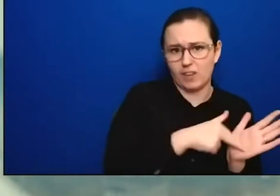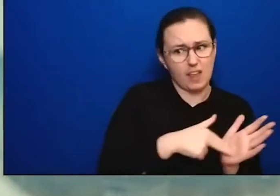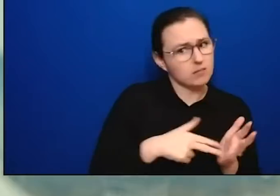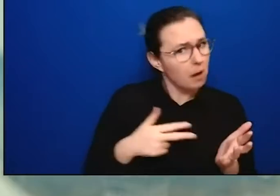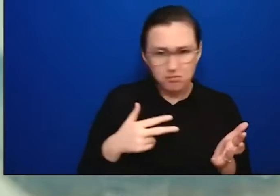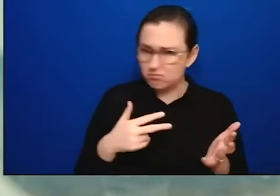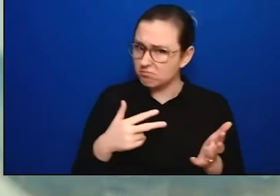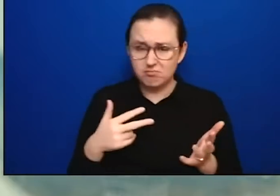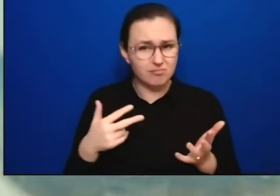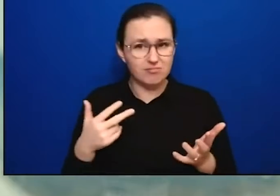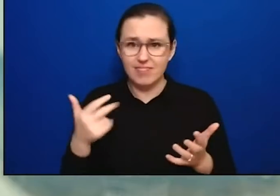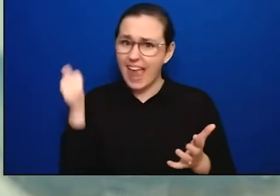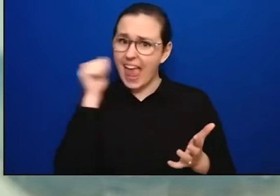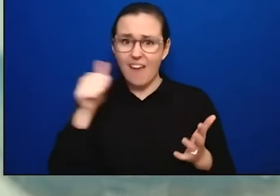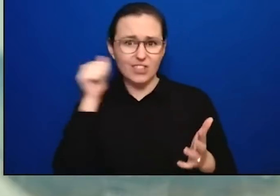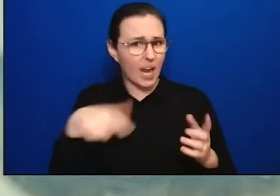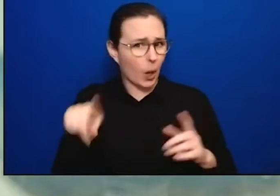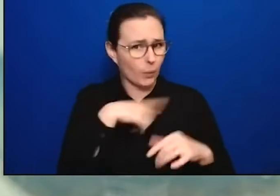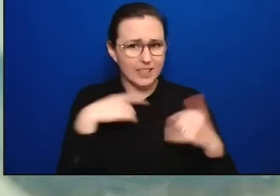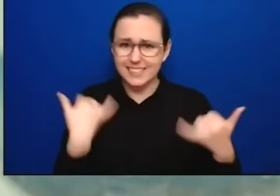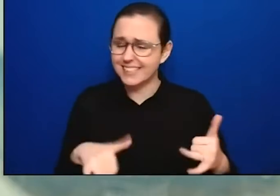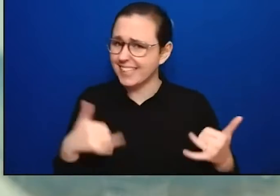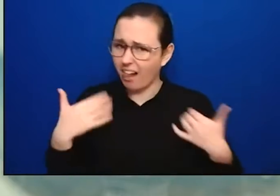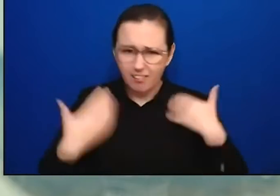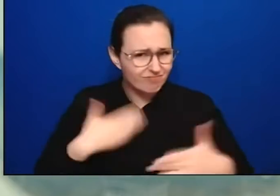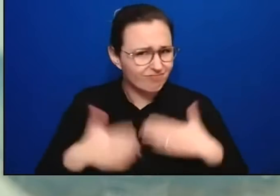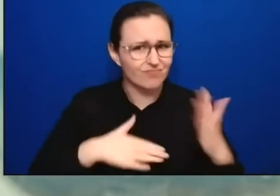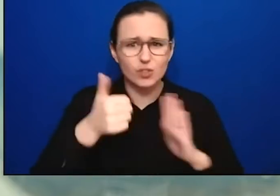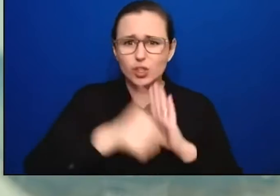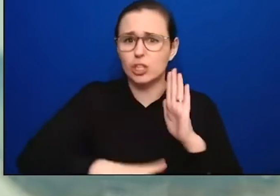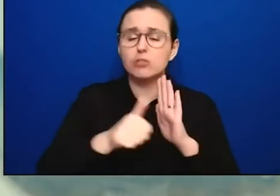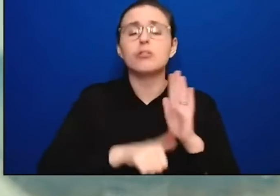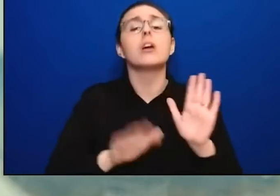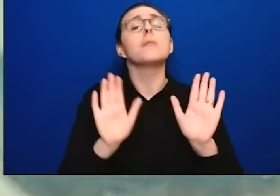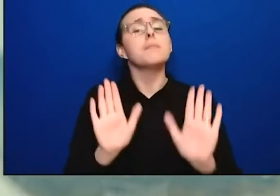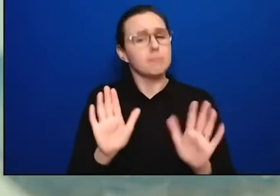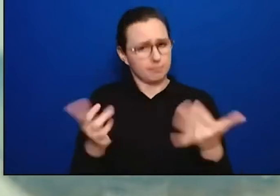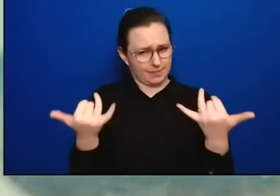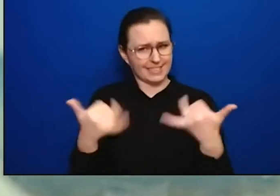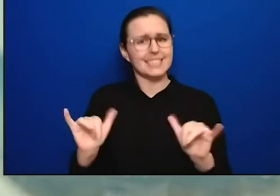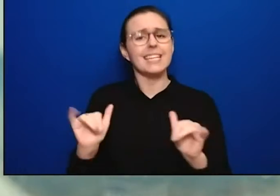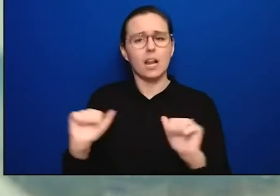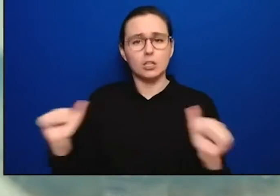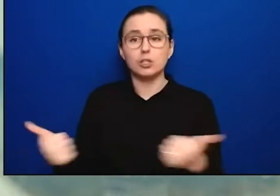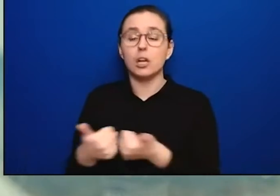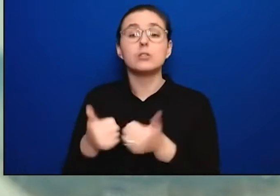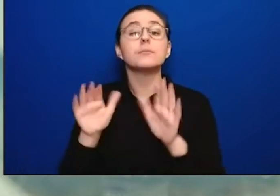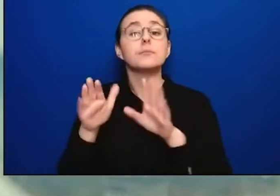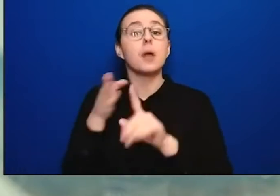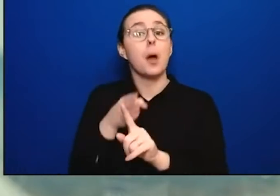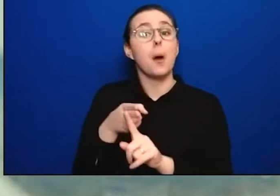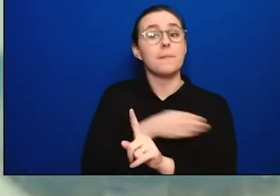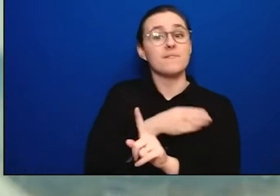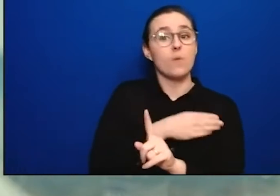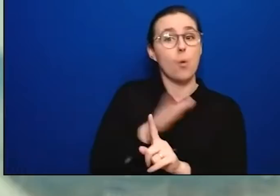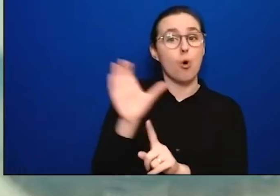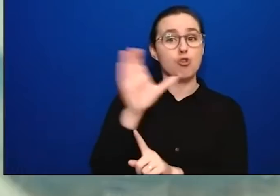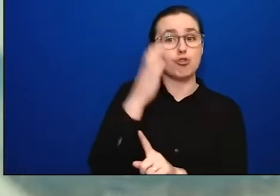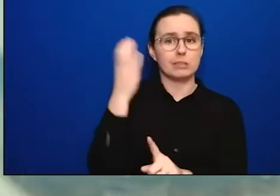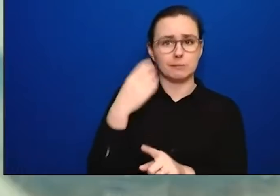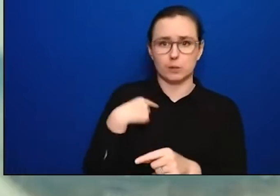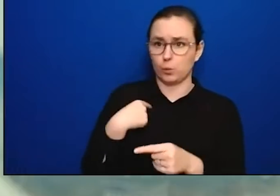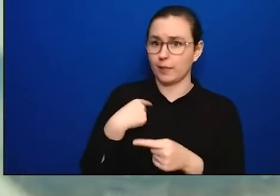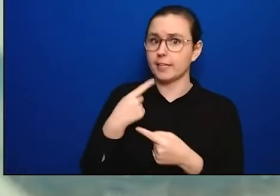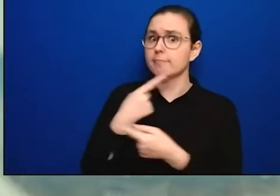of surgeries of all kinds across BC. But it is a significant challenge, and the reason why we announced this before Christmas and